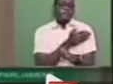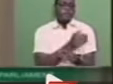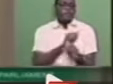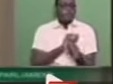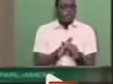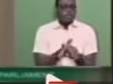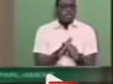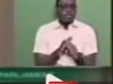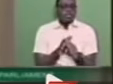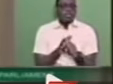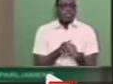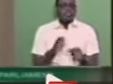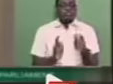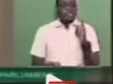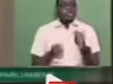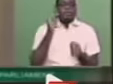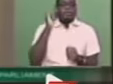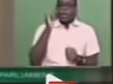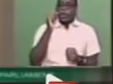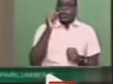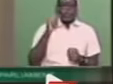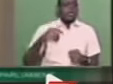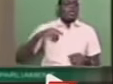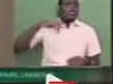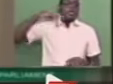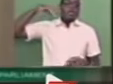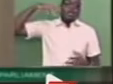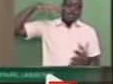They crushed the economy before COVID.